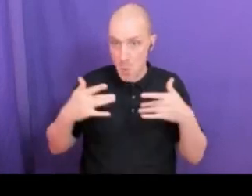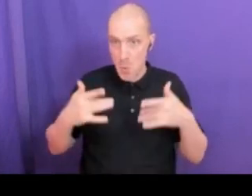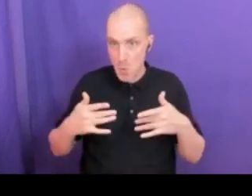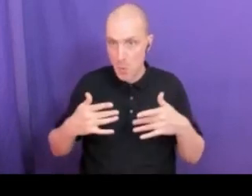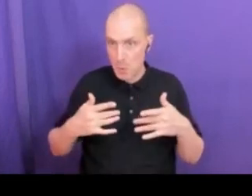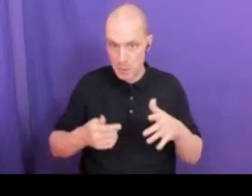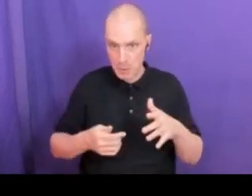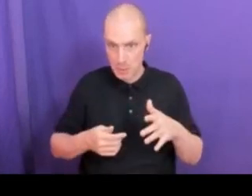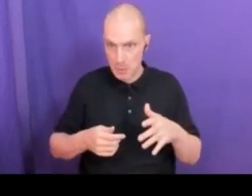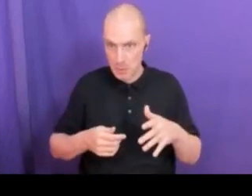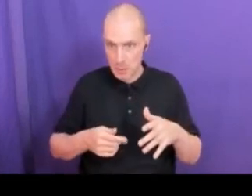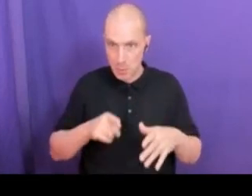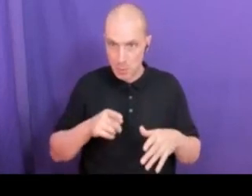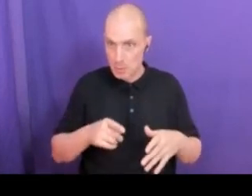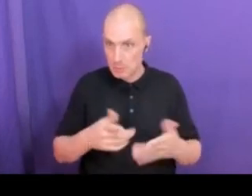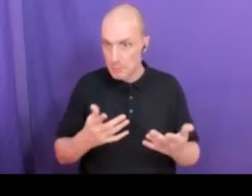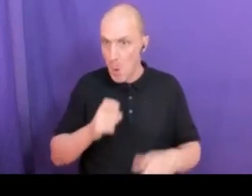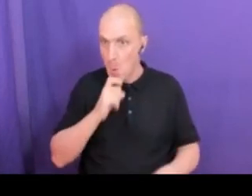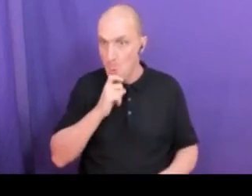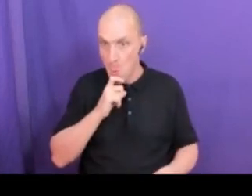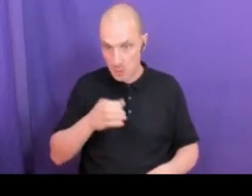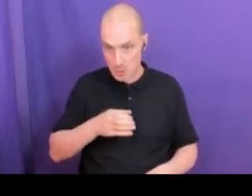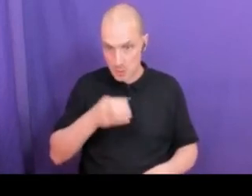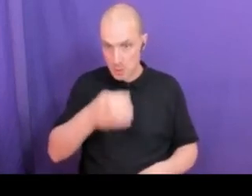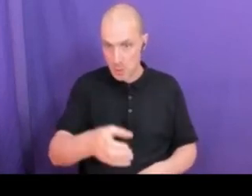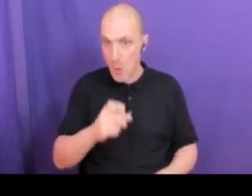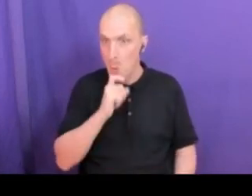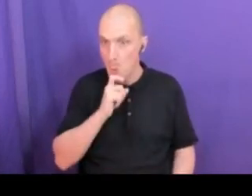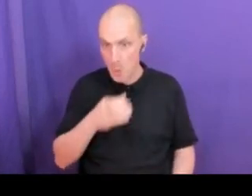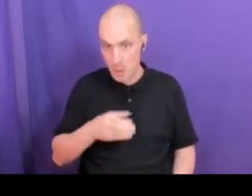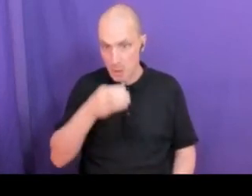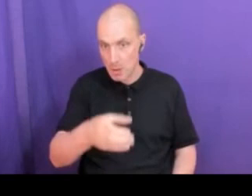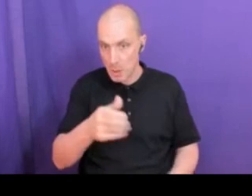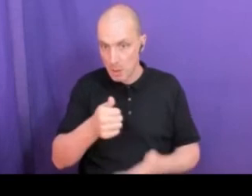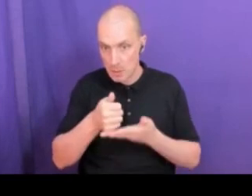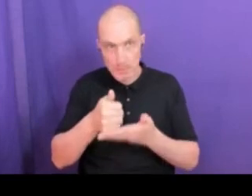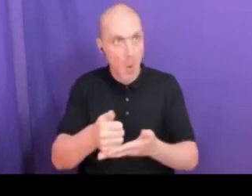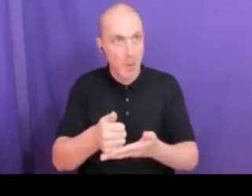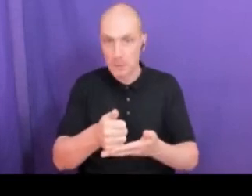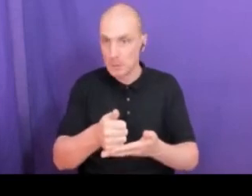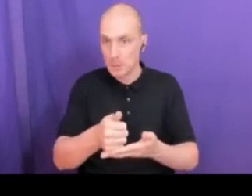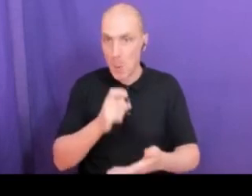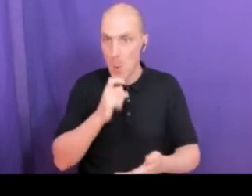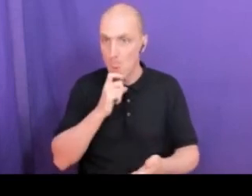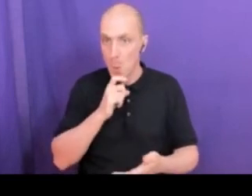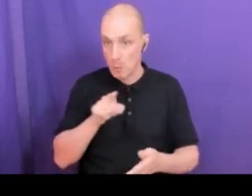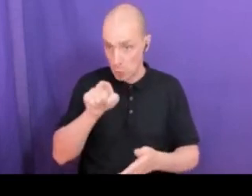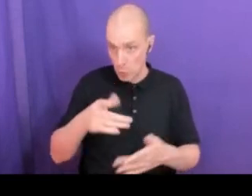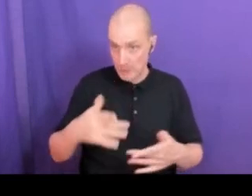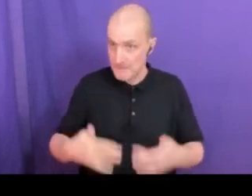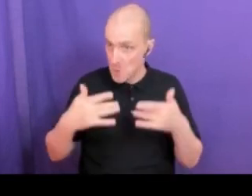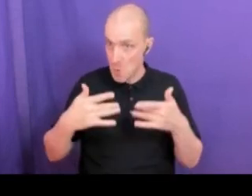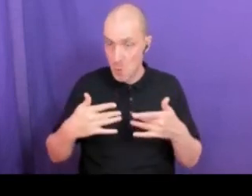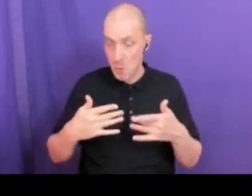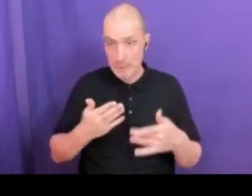think should be there and should be offering support in those hubs. So yeah, more to come on Thursday for those that can join us.